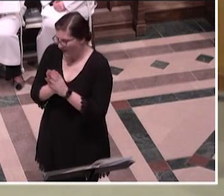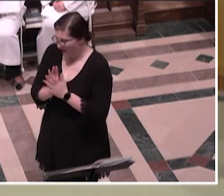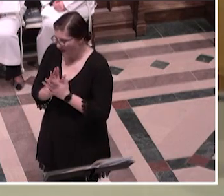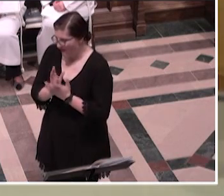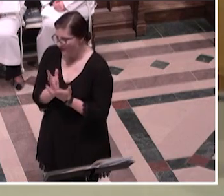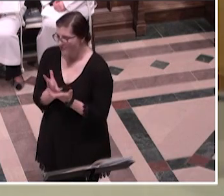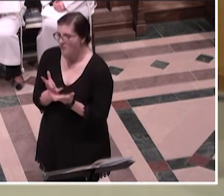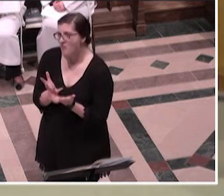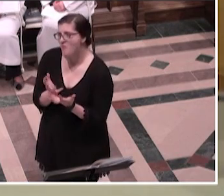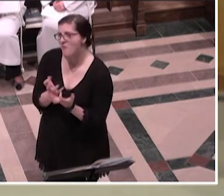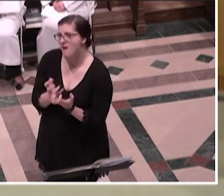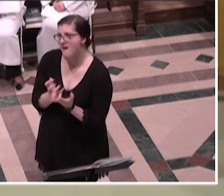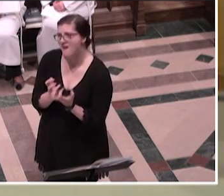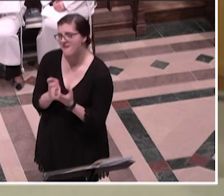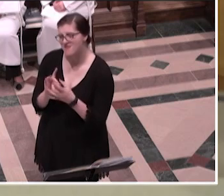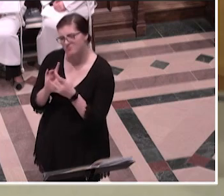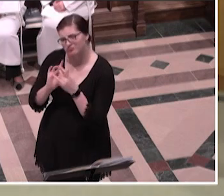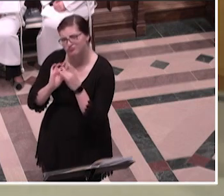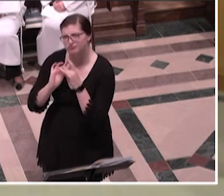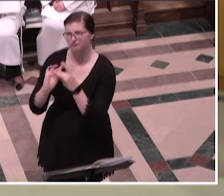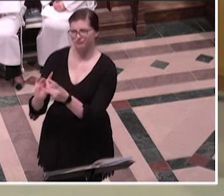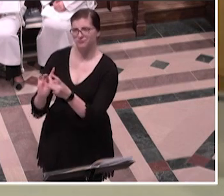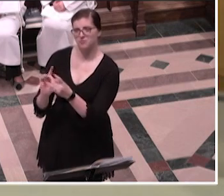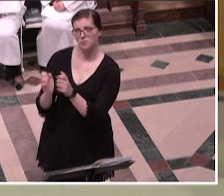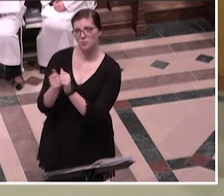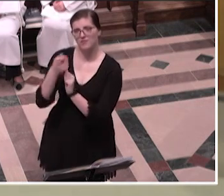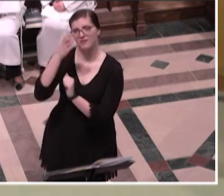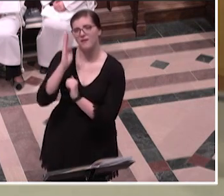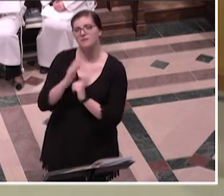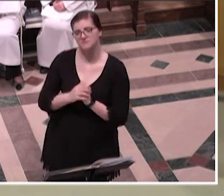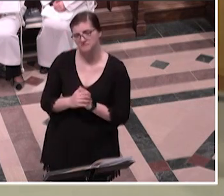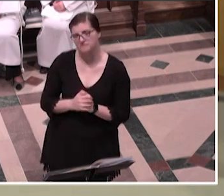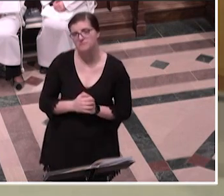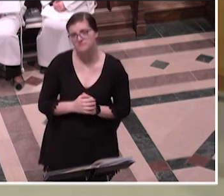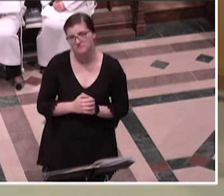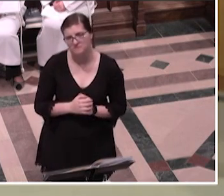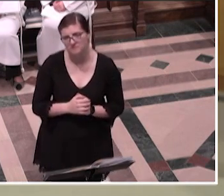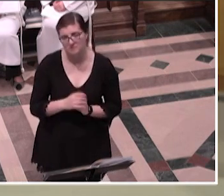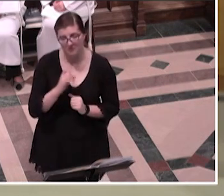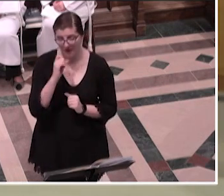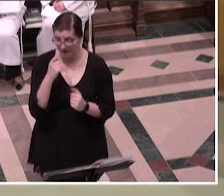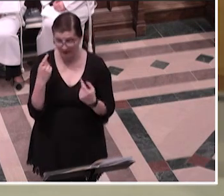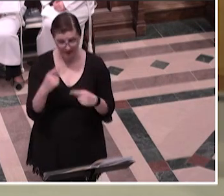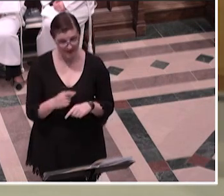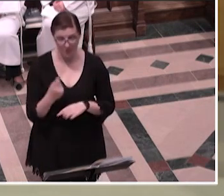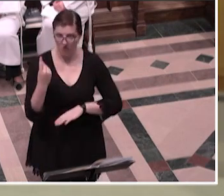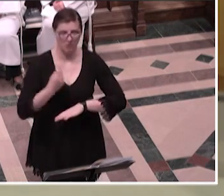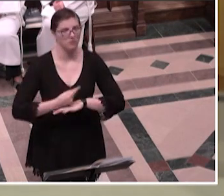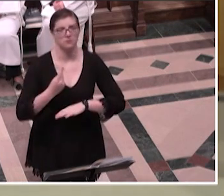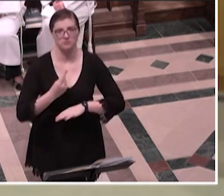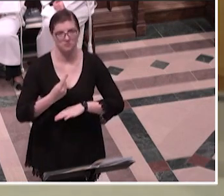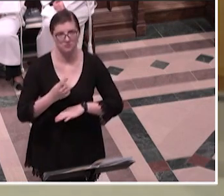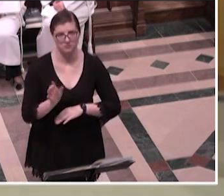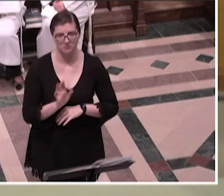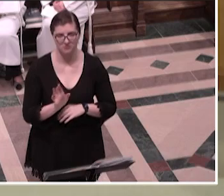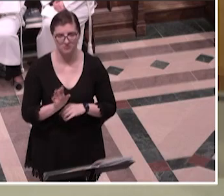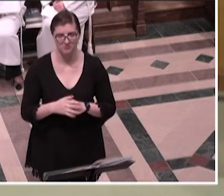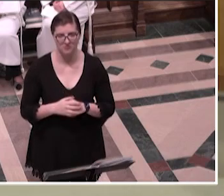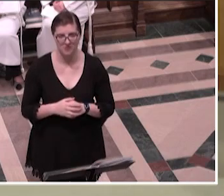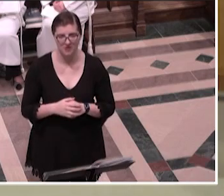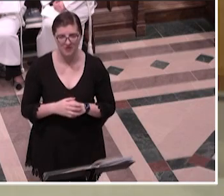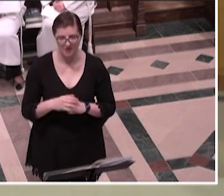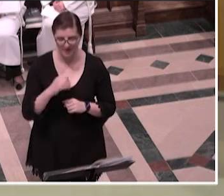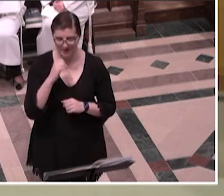an intimate relationship with God. It doesn't happen overnight. It is not a